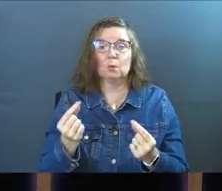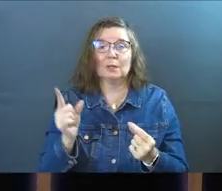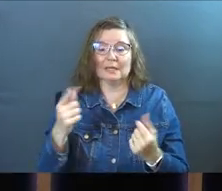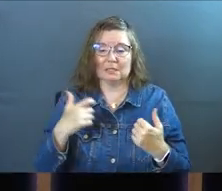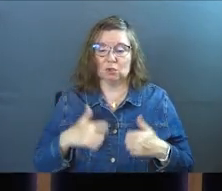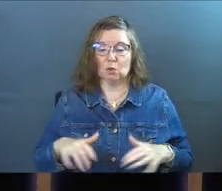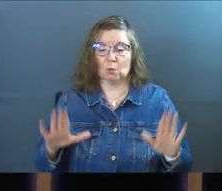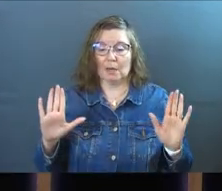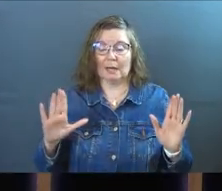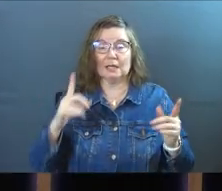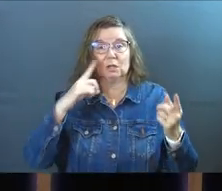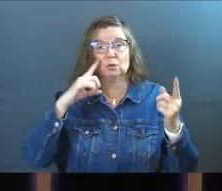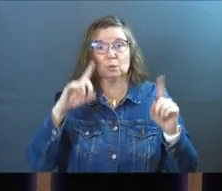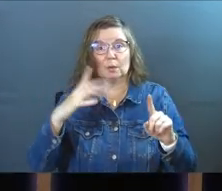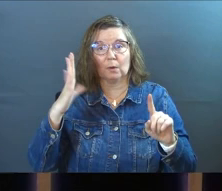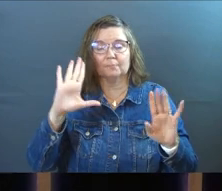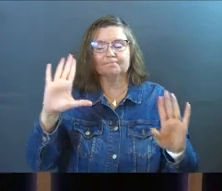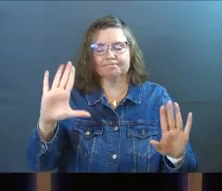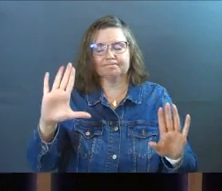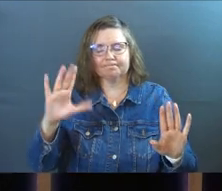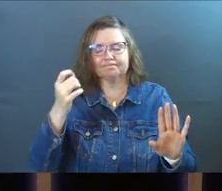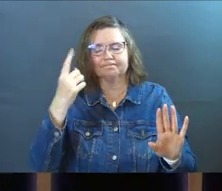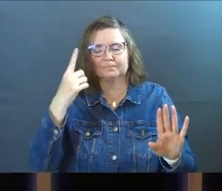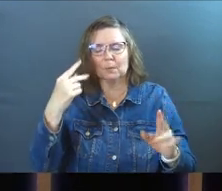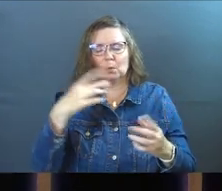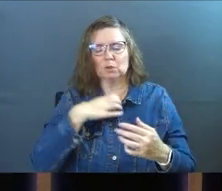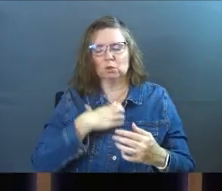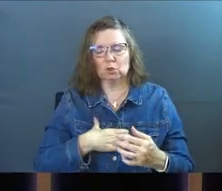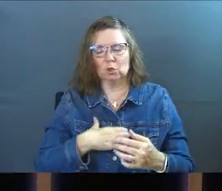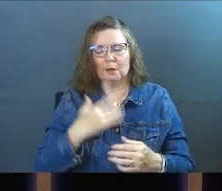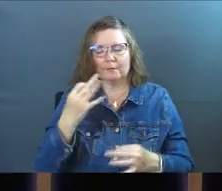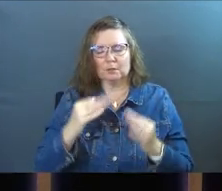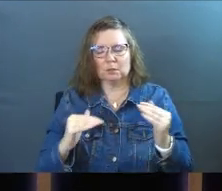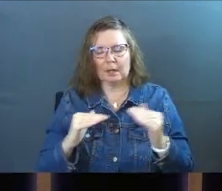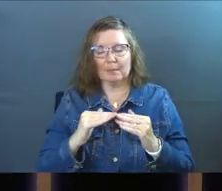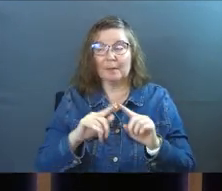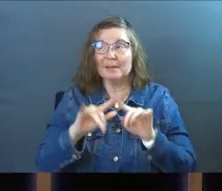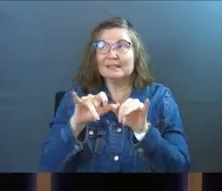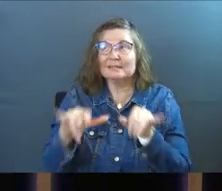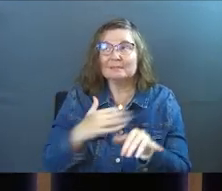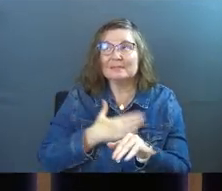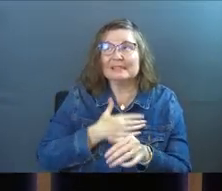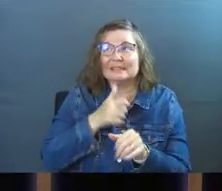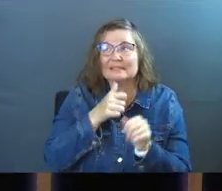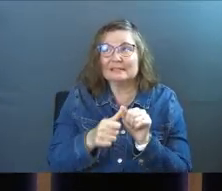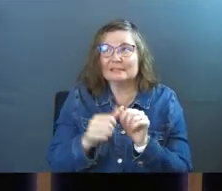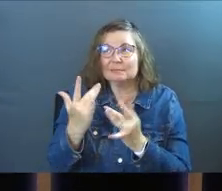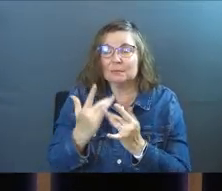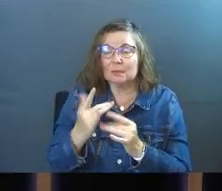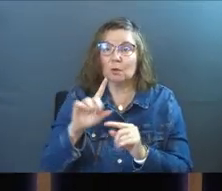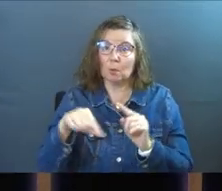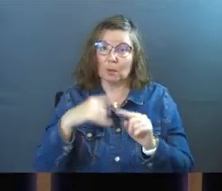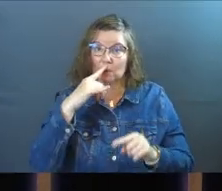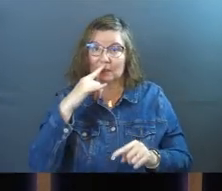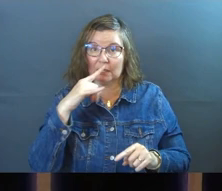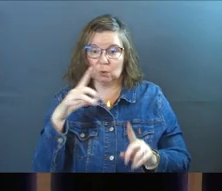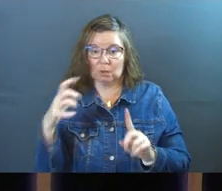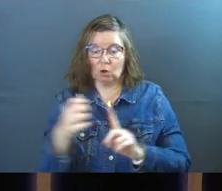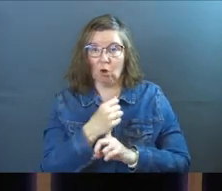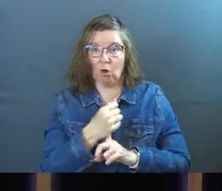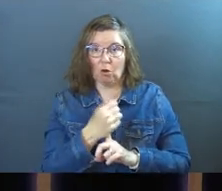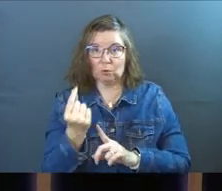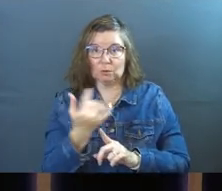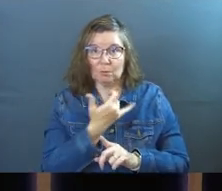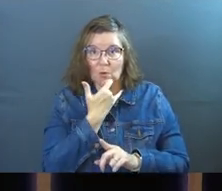He's surrendering, he's agreeing with God that they deserve judgment, but please remember mercy. So when you were a kid, did you ever get caught